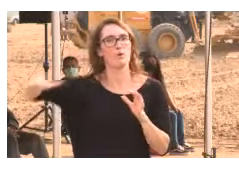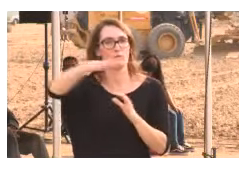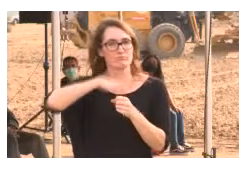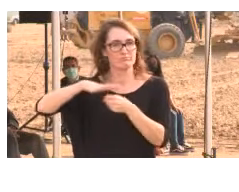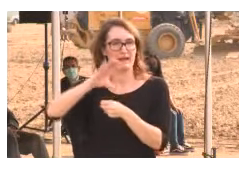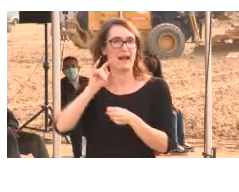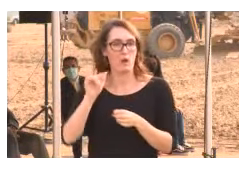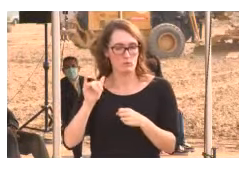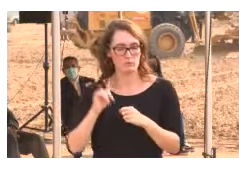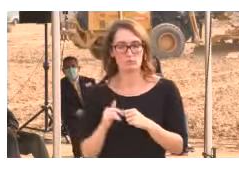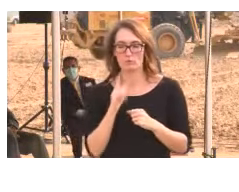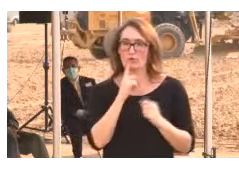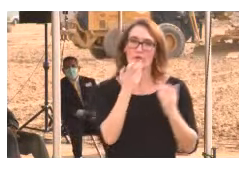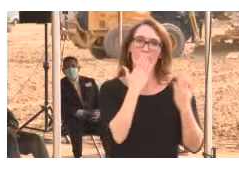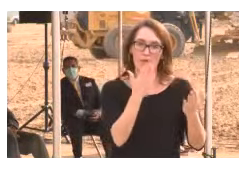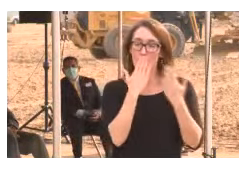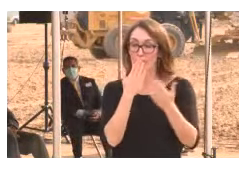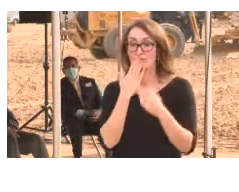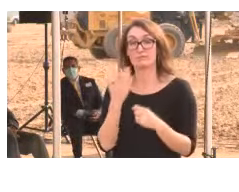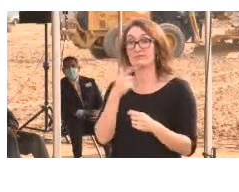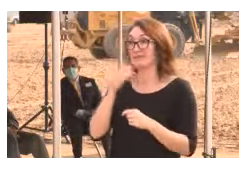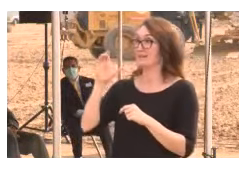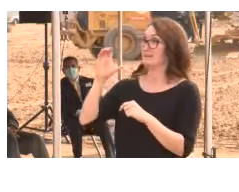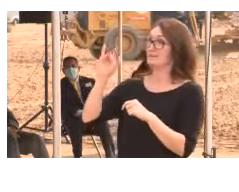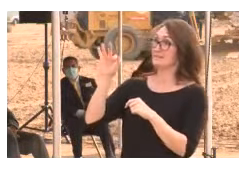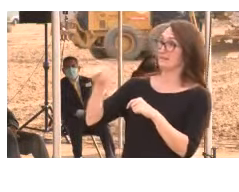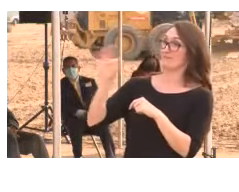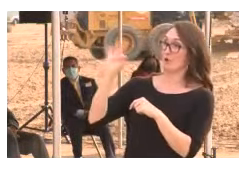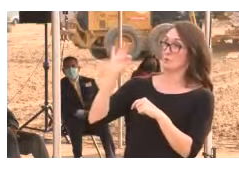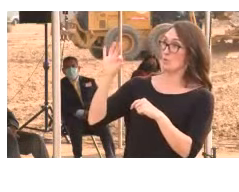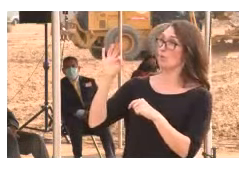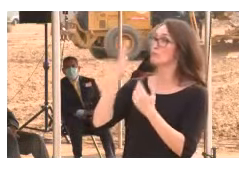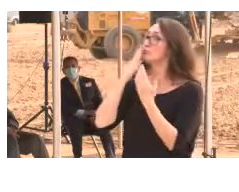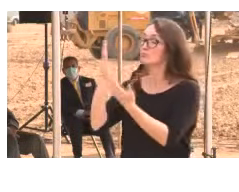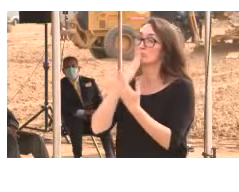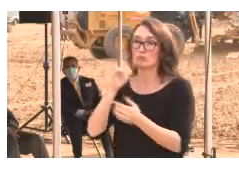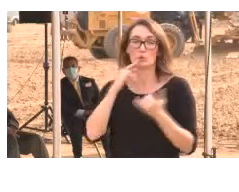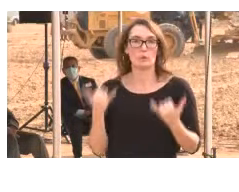community. I want to thank the city of Fresno. Today we have